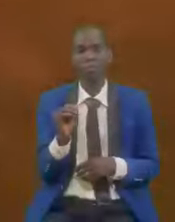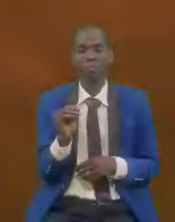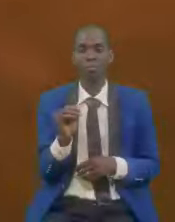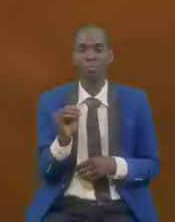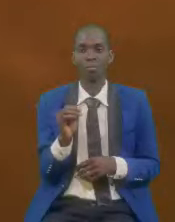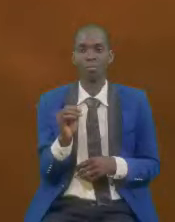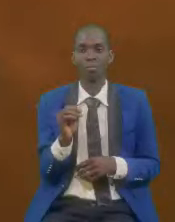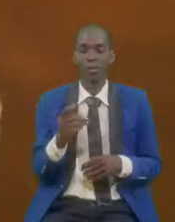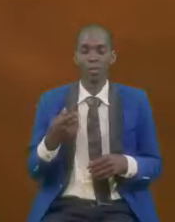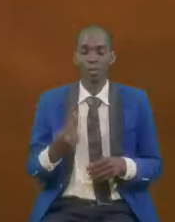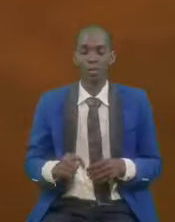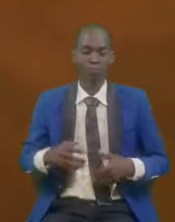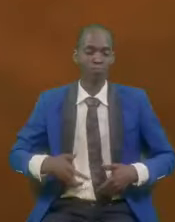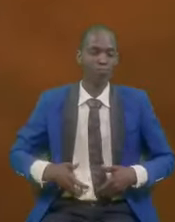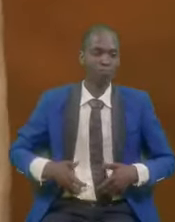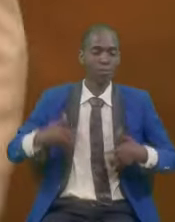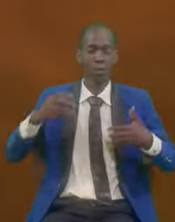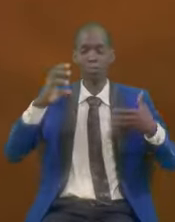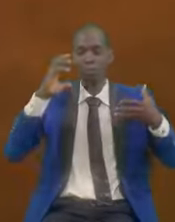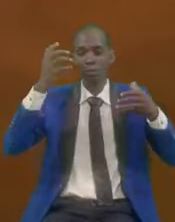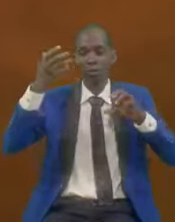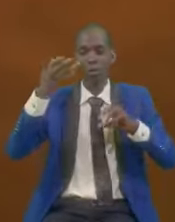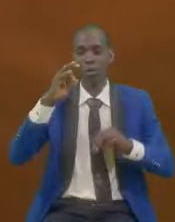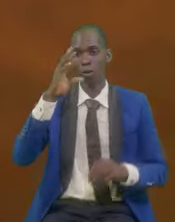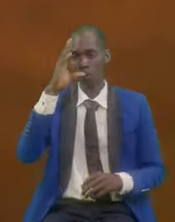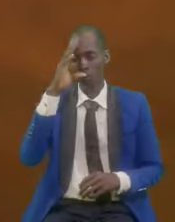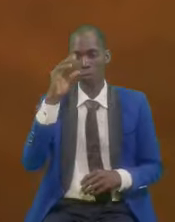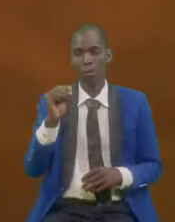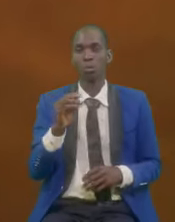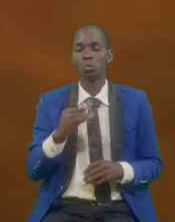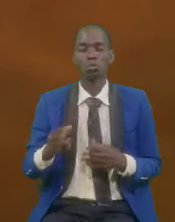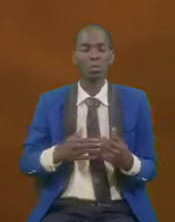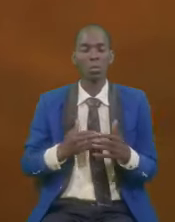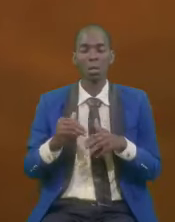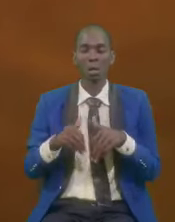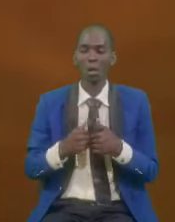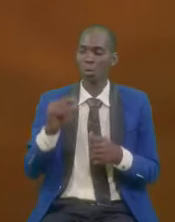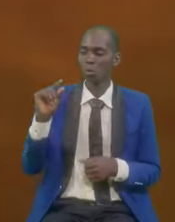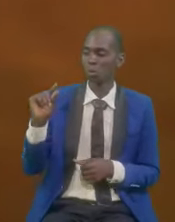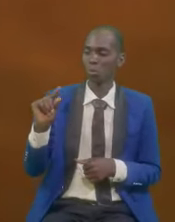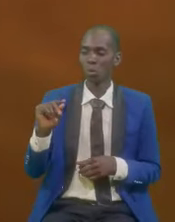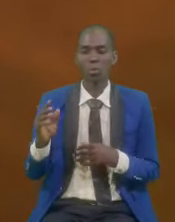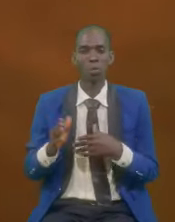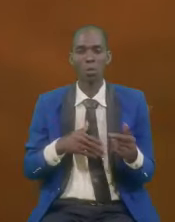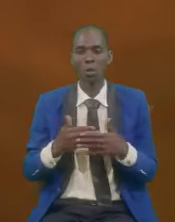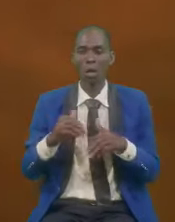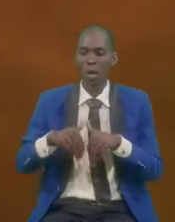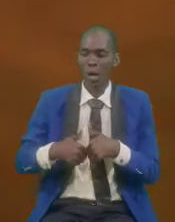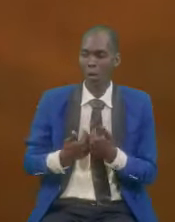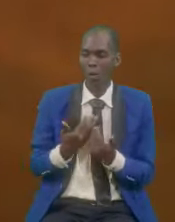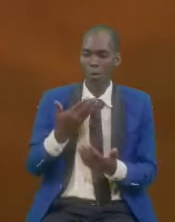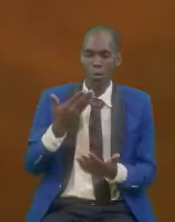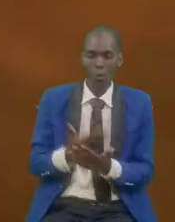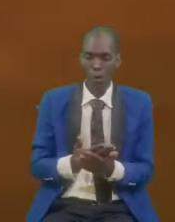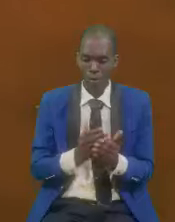man, the fury of man, however small, however packaged,